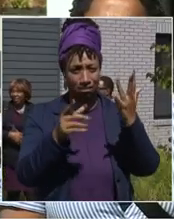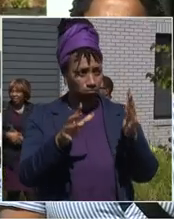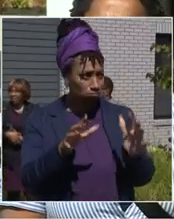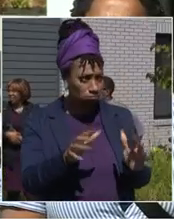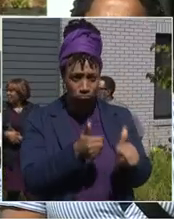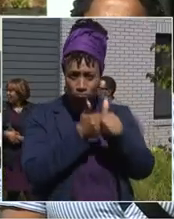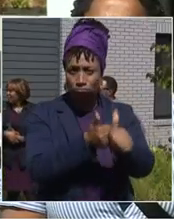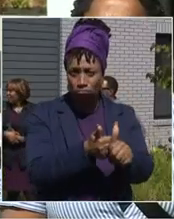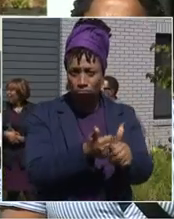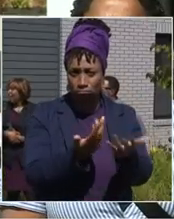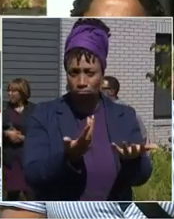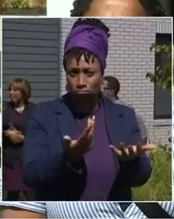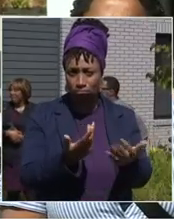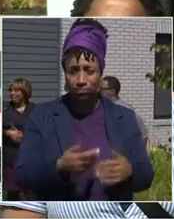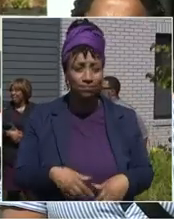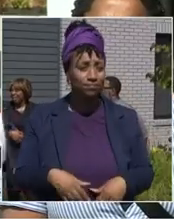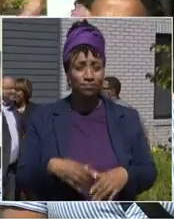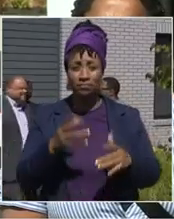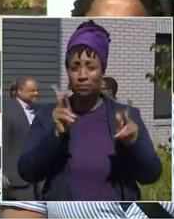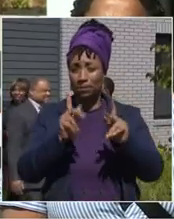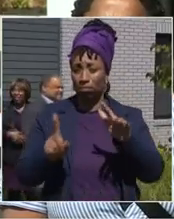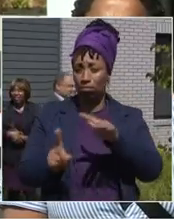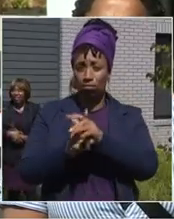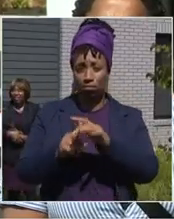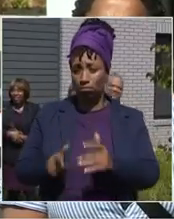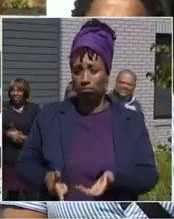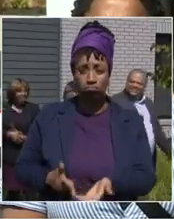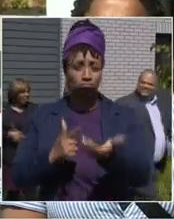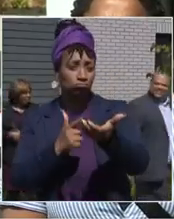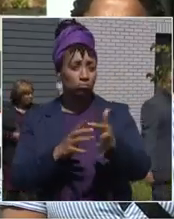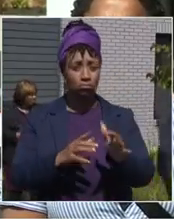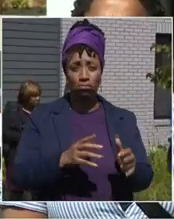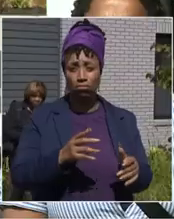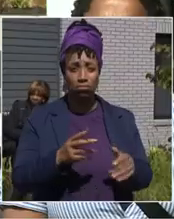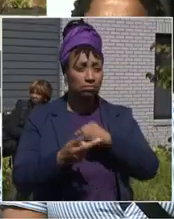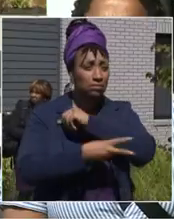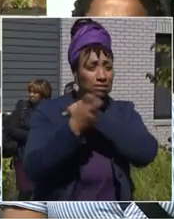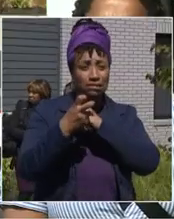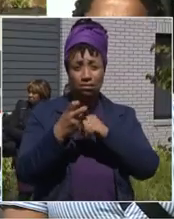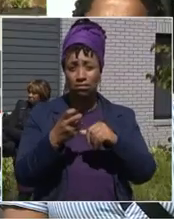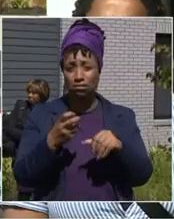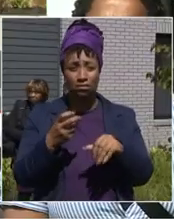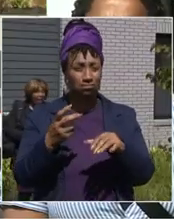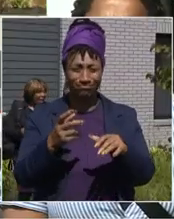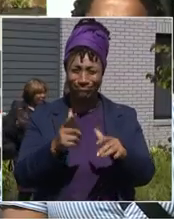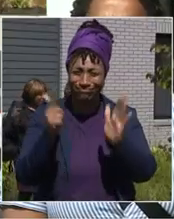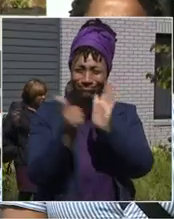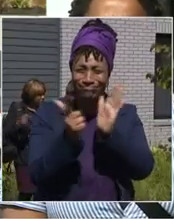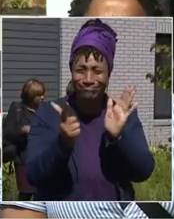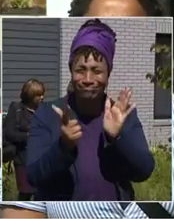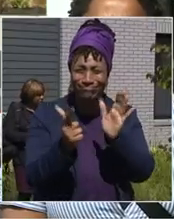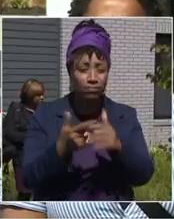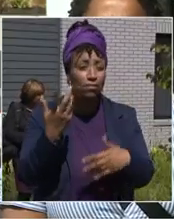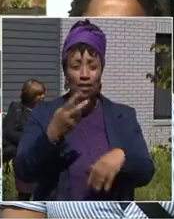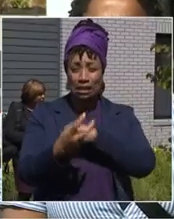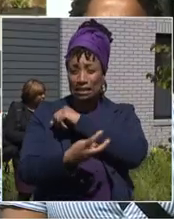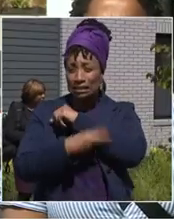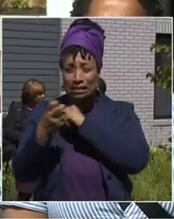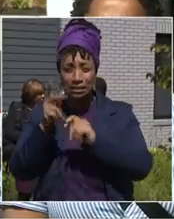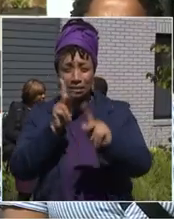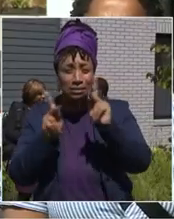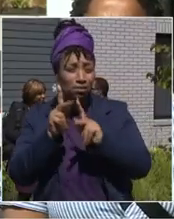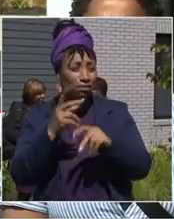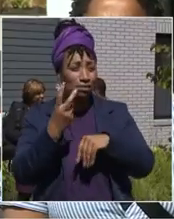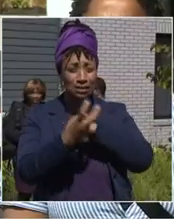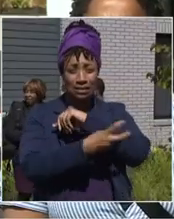want anybody stealing from stores or each other in our community. Carjacking will not be tolerated in our community.